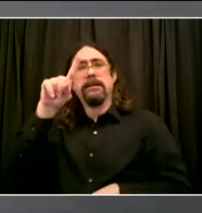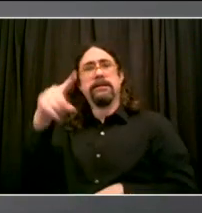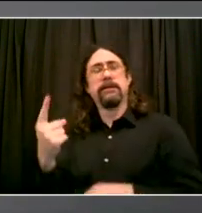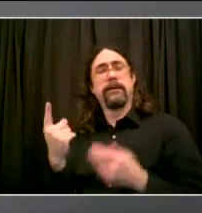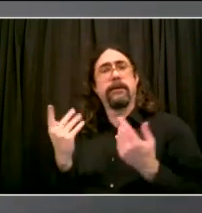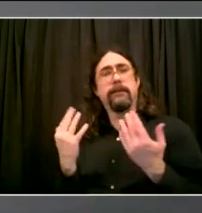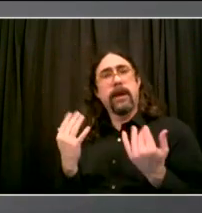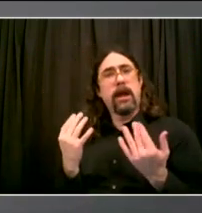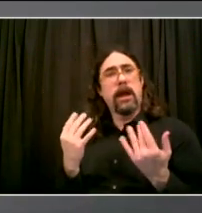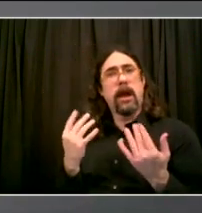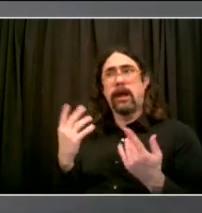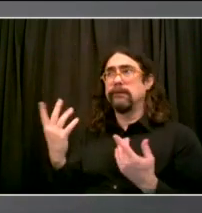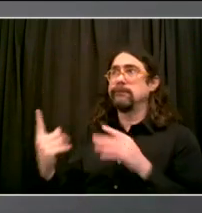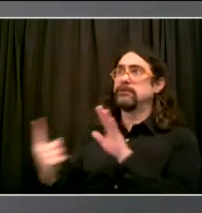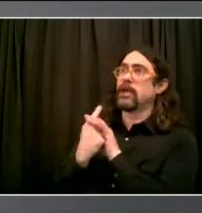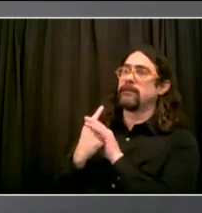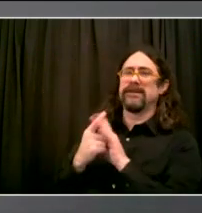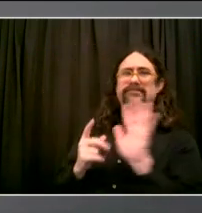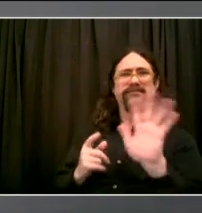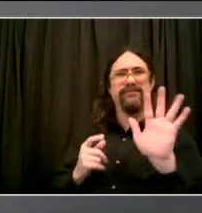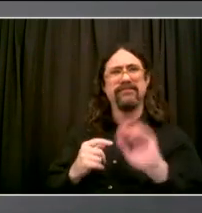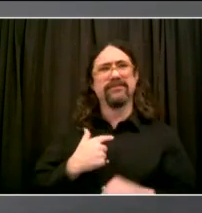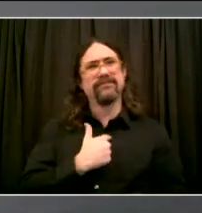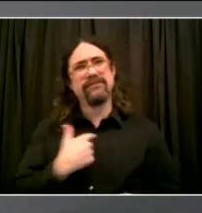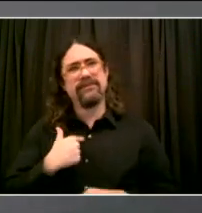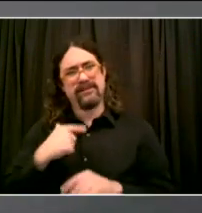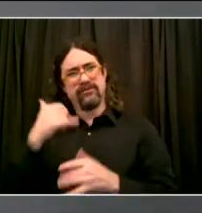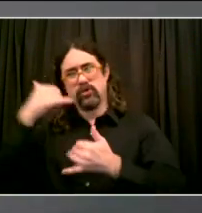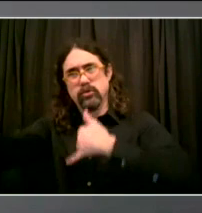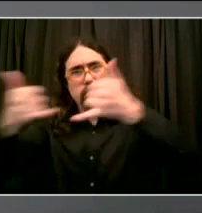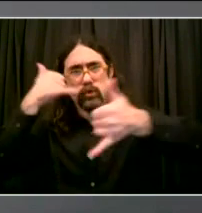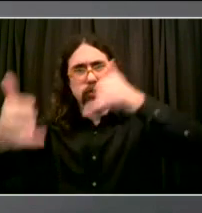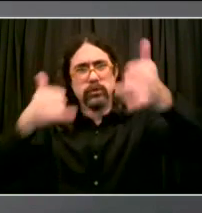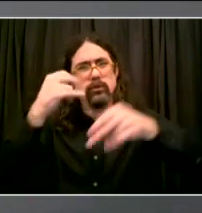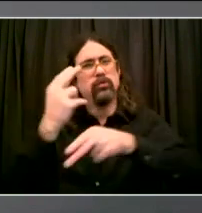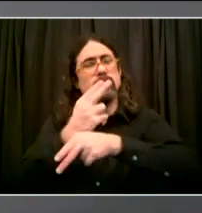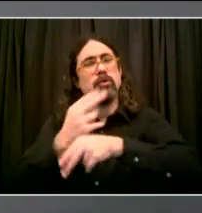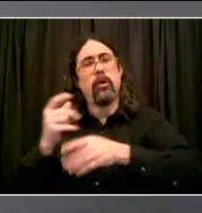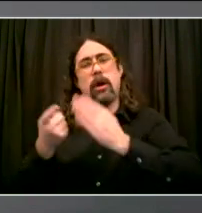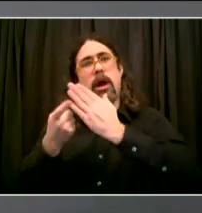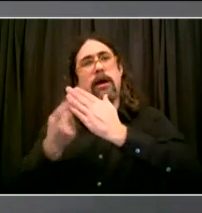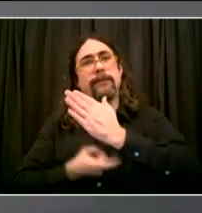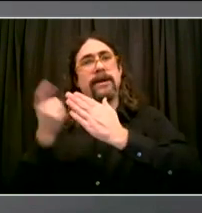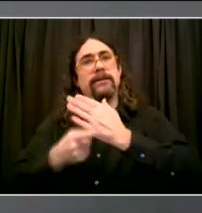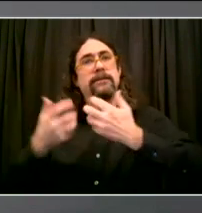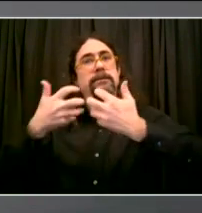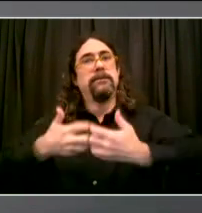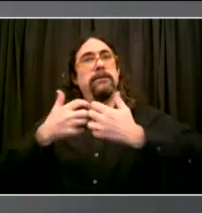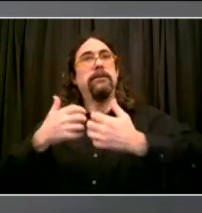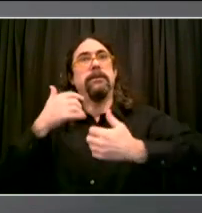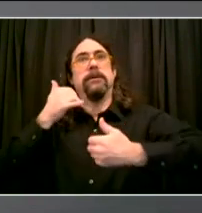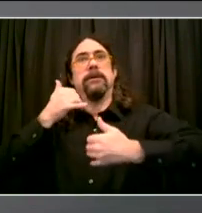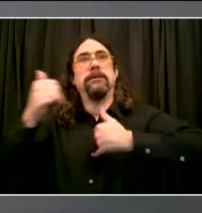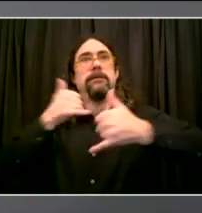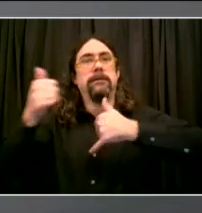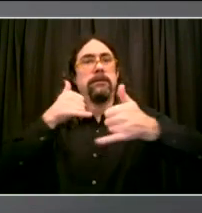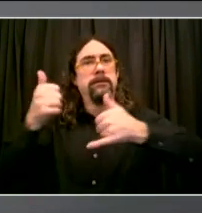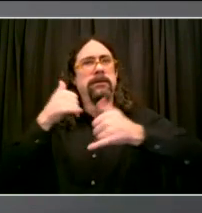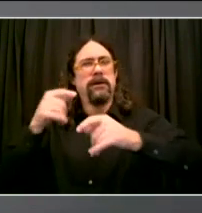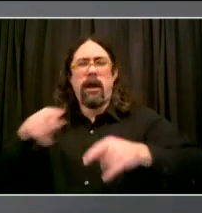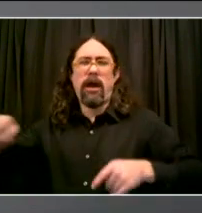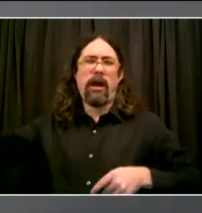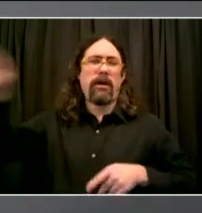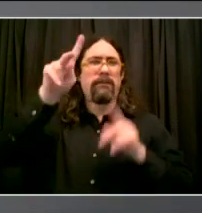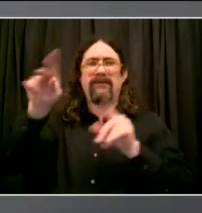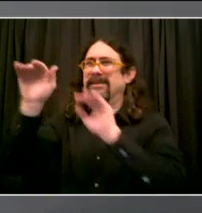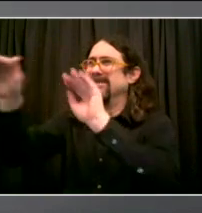they also have comorbid problems. We're calling them in their language by their clinician teams